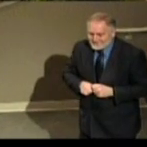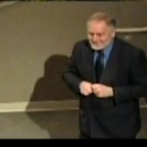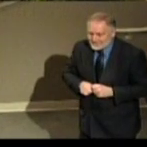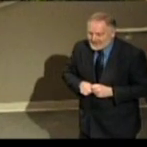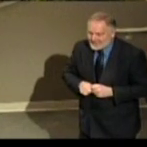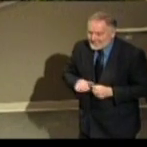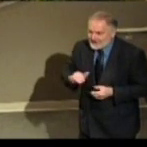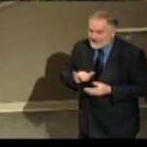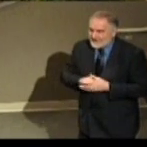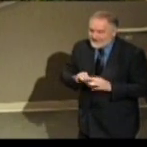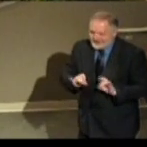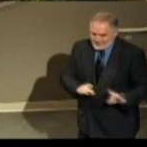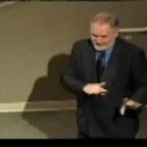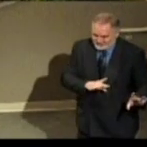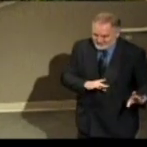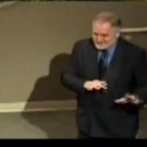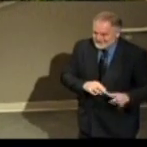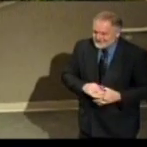And that's terrible.